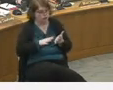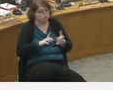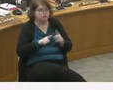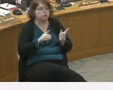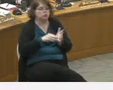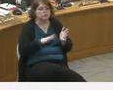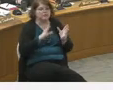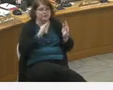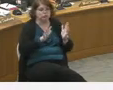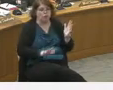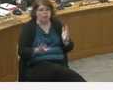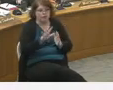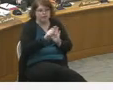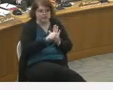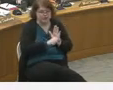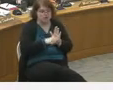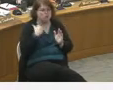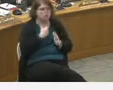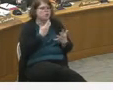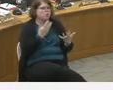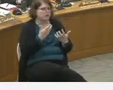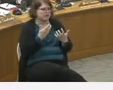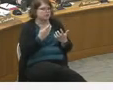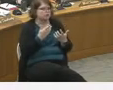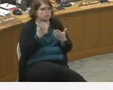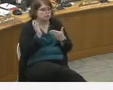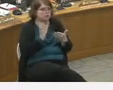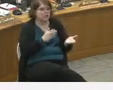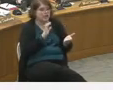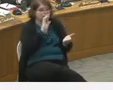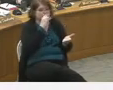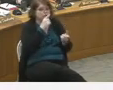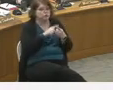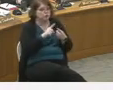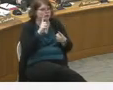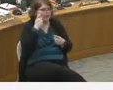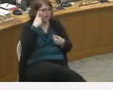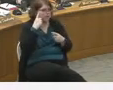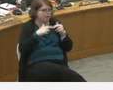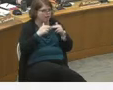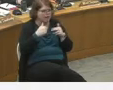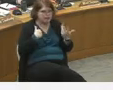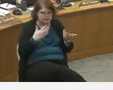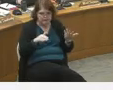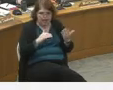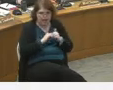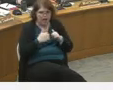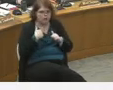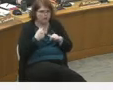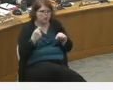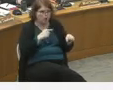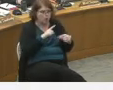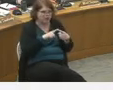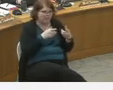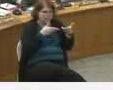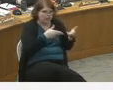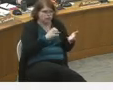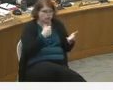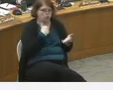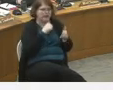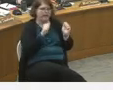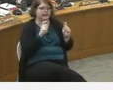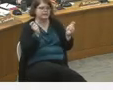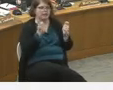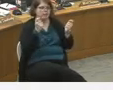and teachers across the state we'd like to get our kids to the Capitol and I made some some overtures to say how do we get there when they're in session so we can celebrate